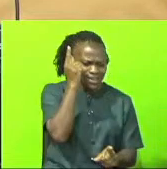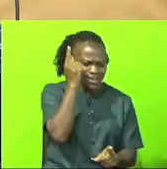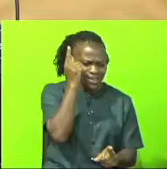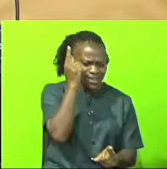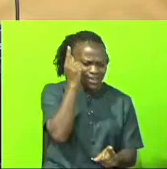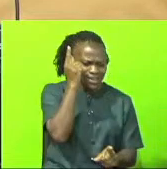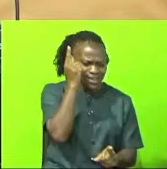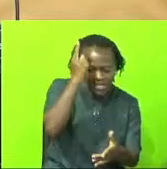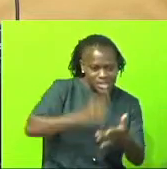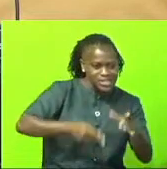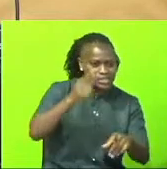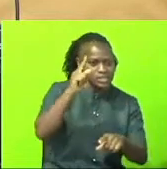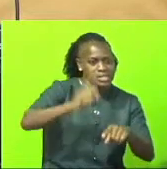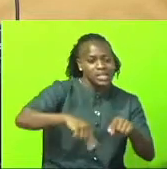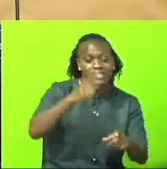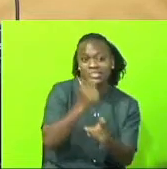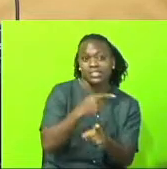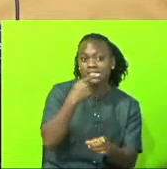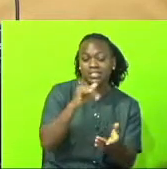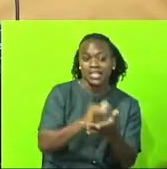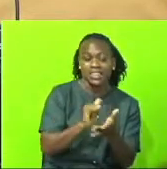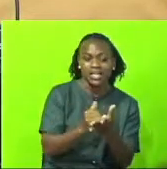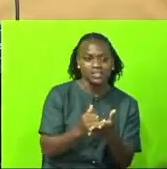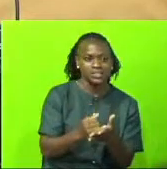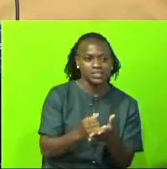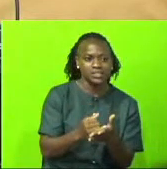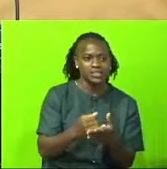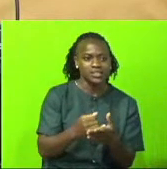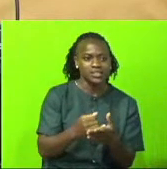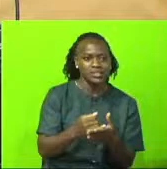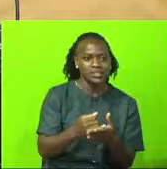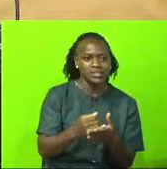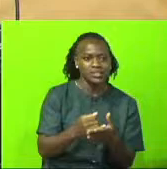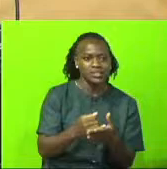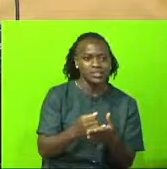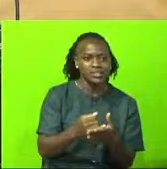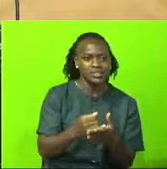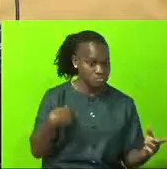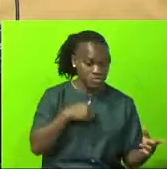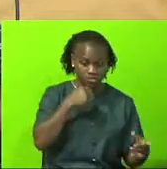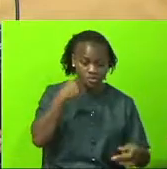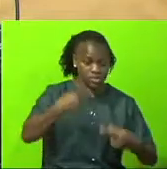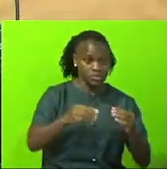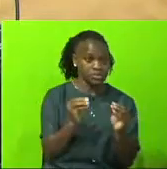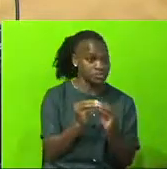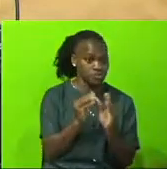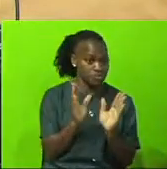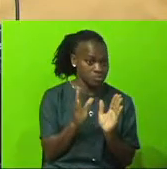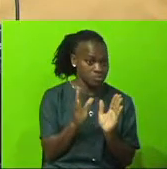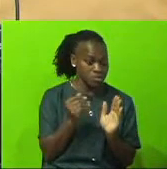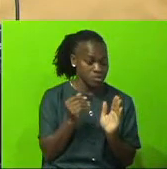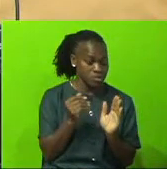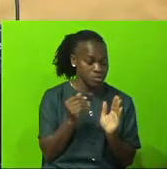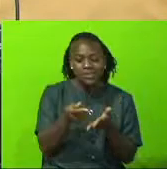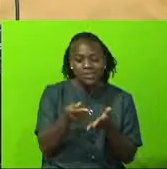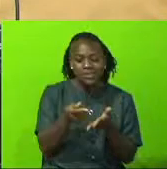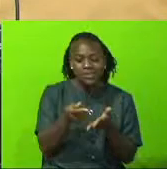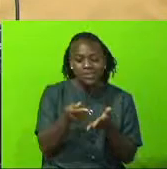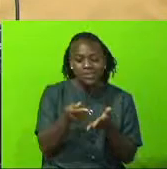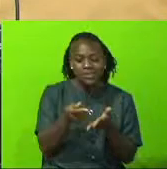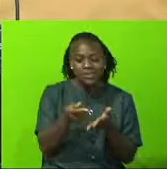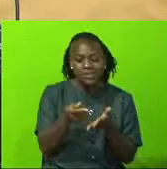Speaker, I will not belabor. I've put out the preliminary issues. I have